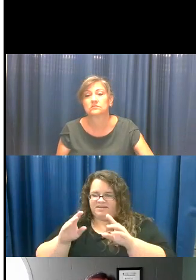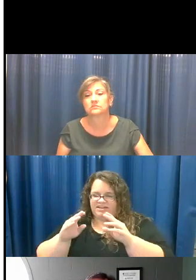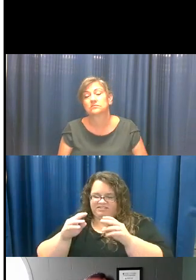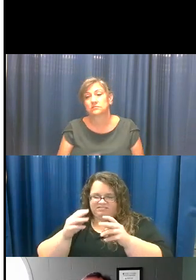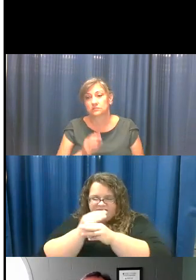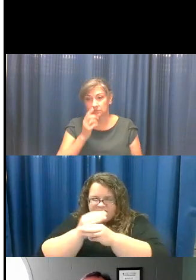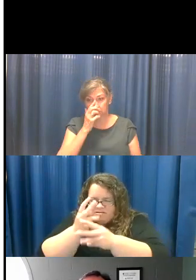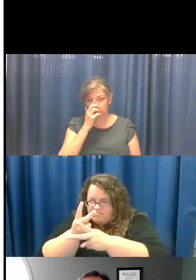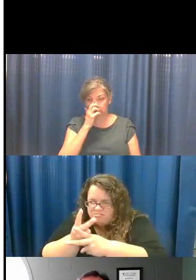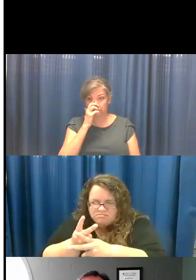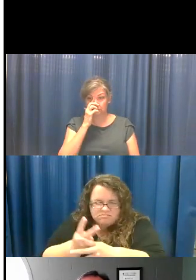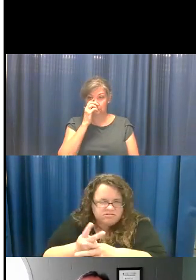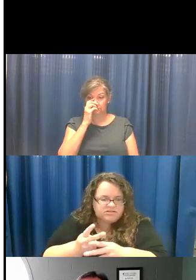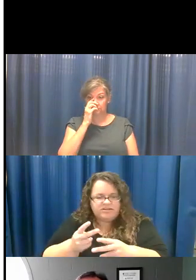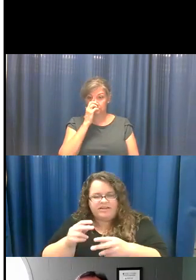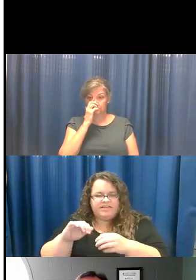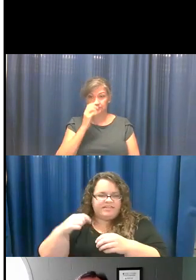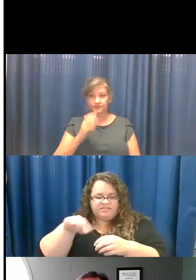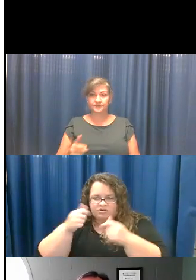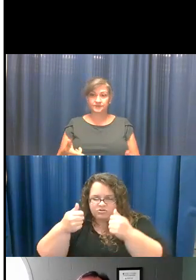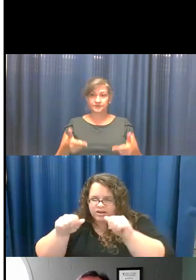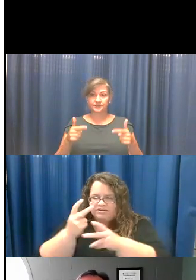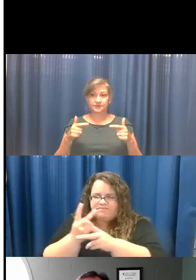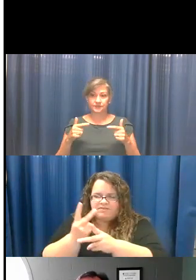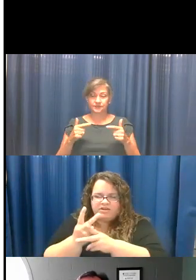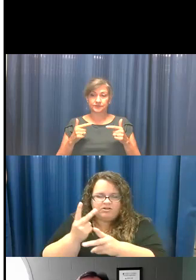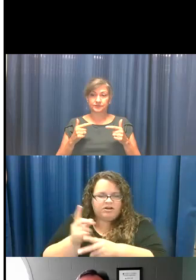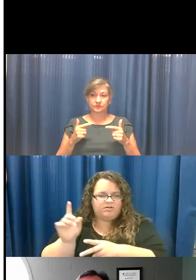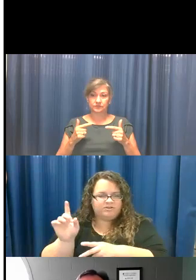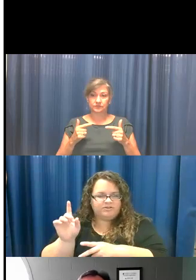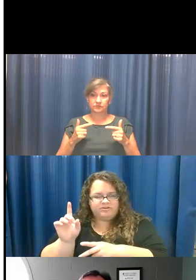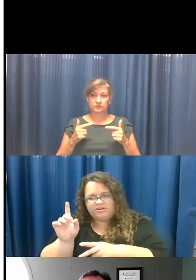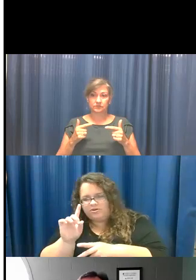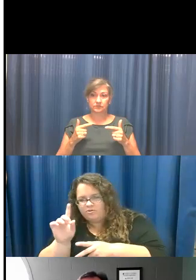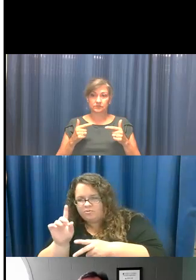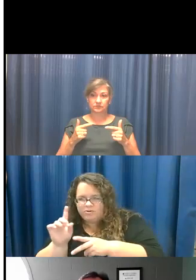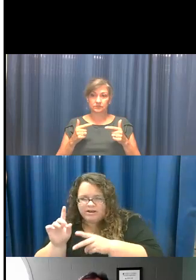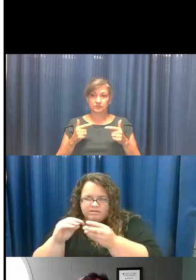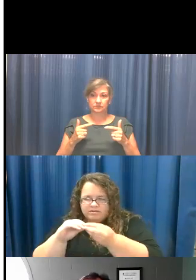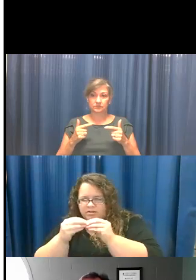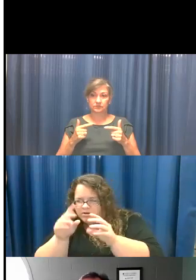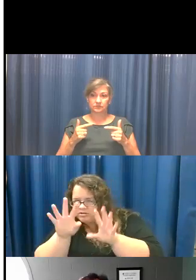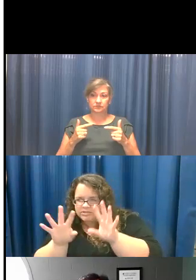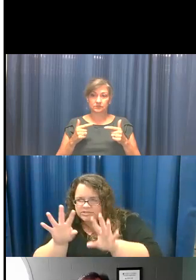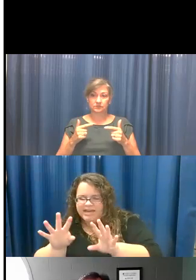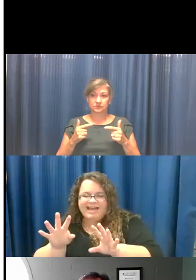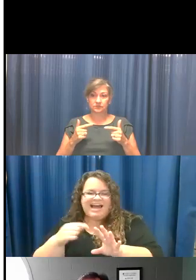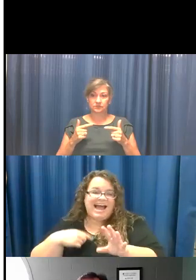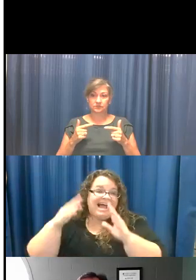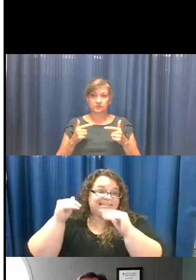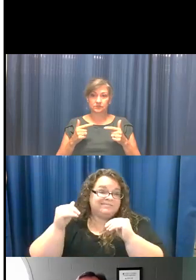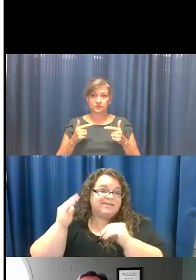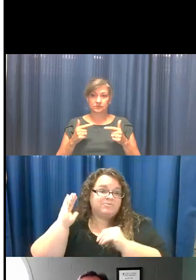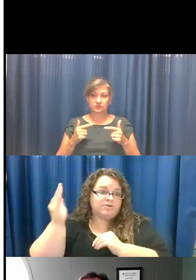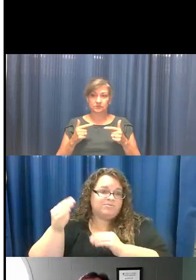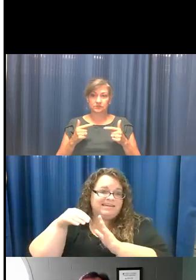our enrollment, trying to help us think about where we might land. I expect we're going to end up being down for fall